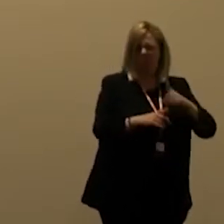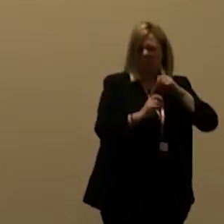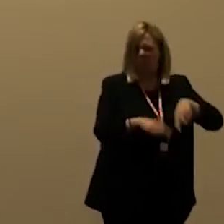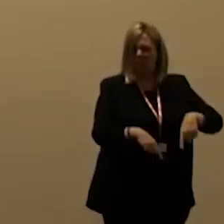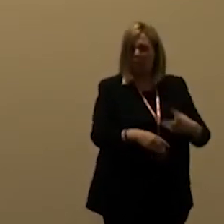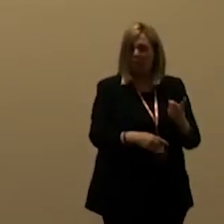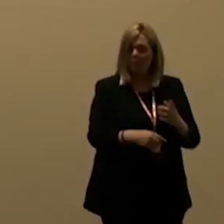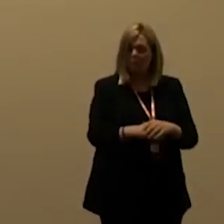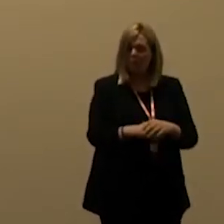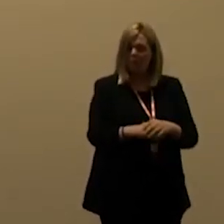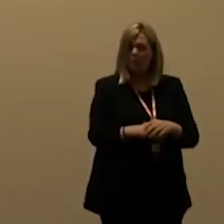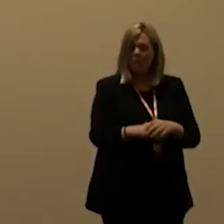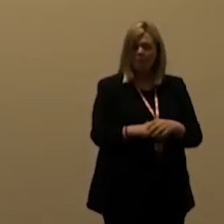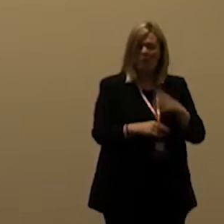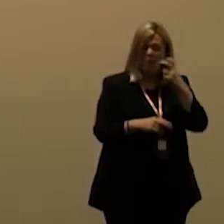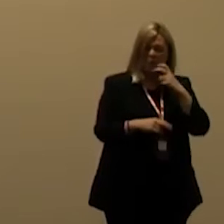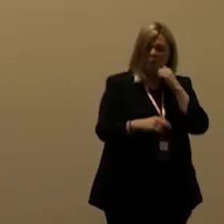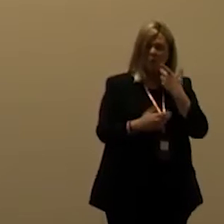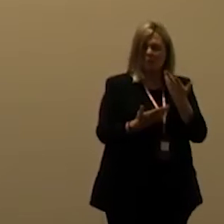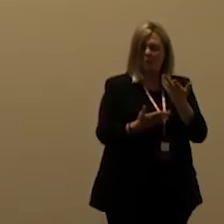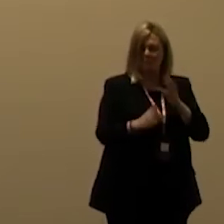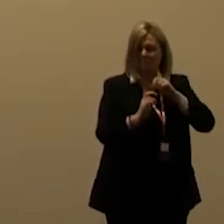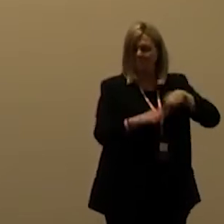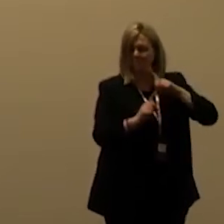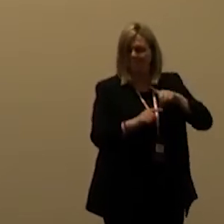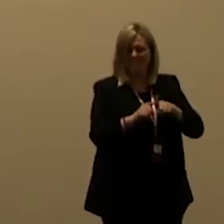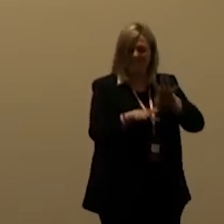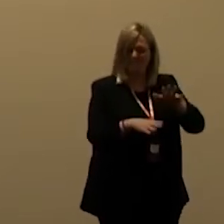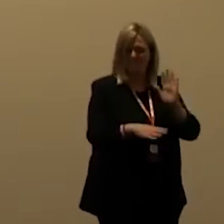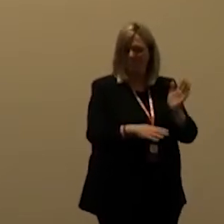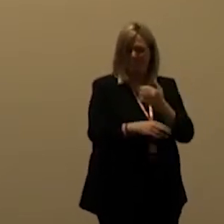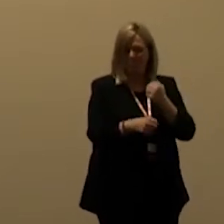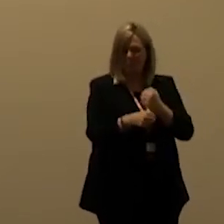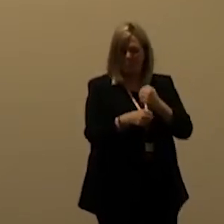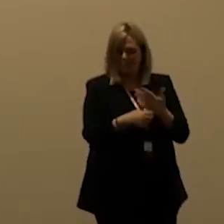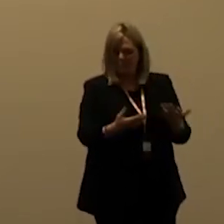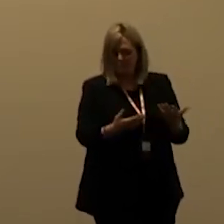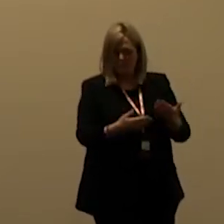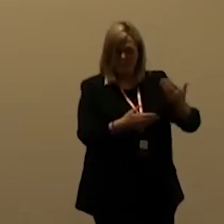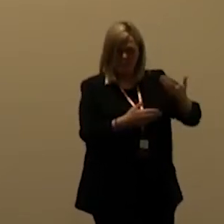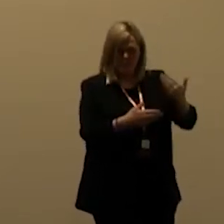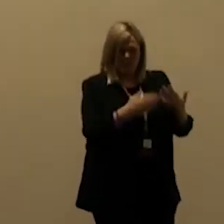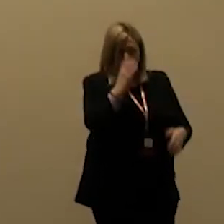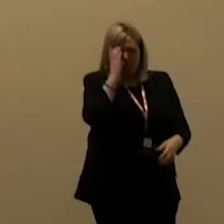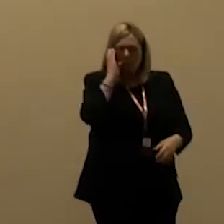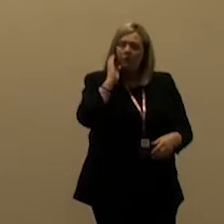the older generations will eventually be left behind, like every other generation that has gone before us.